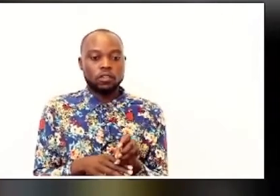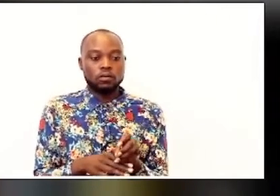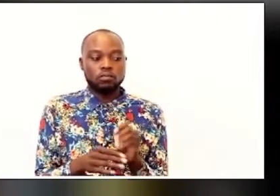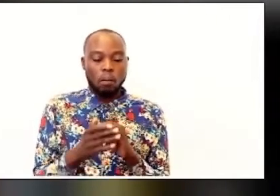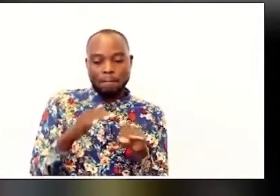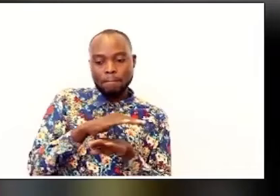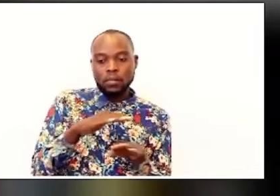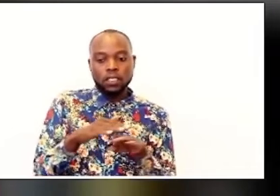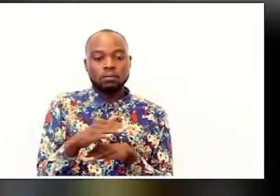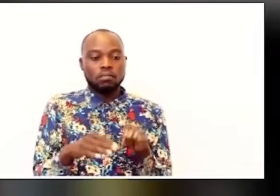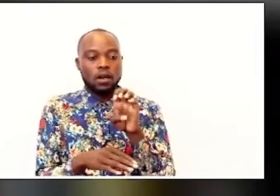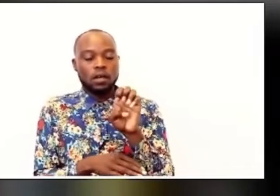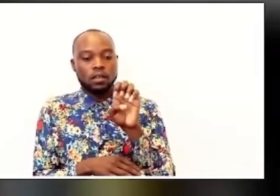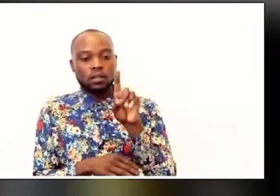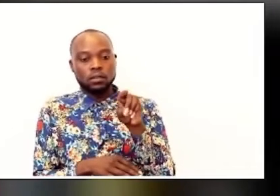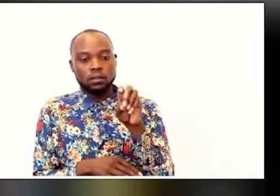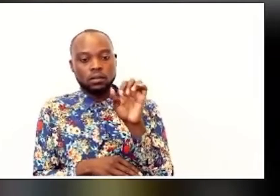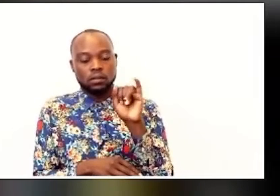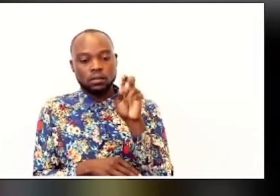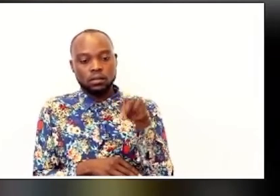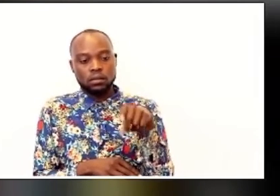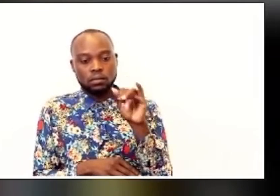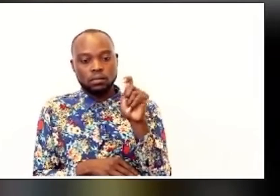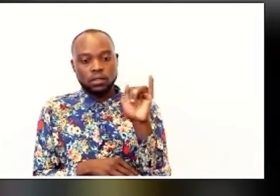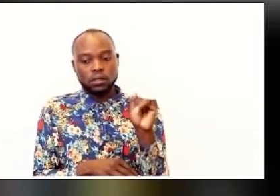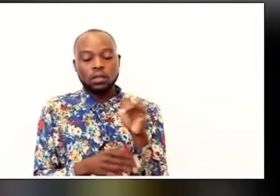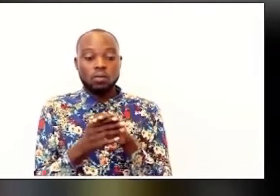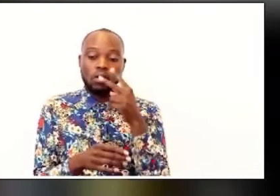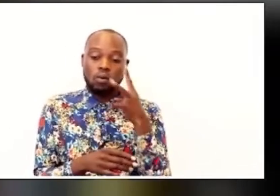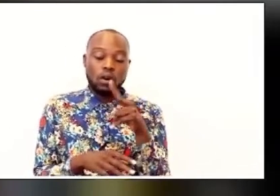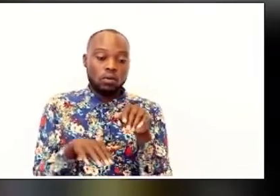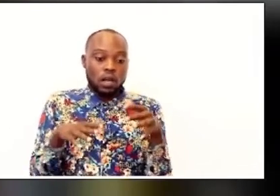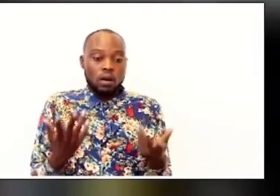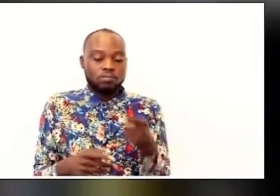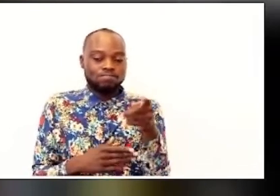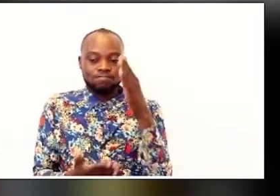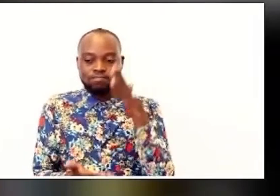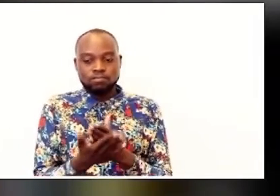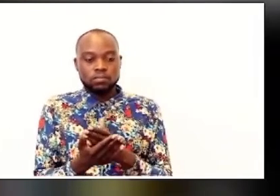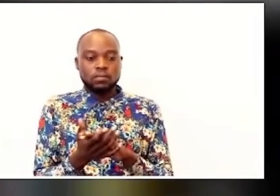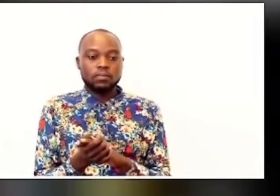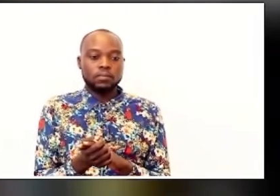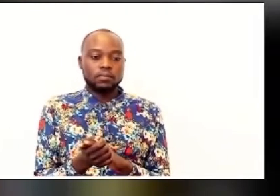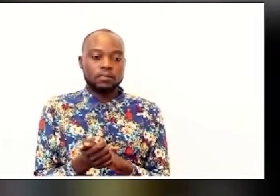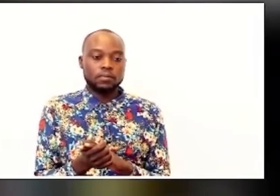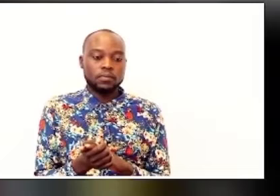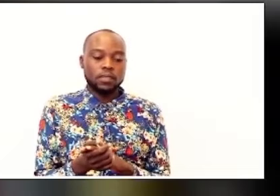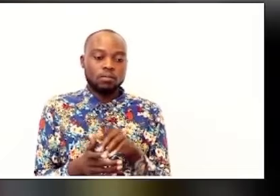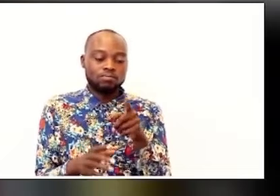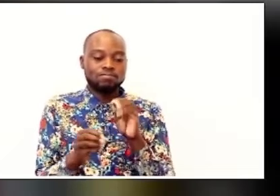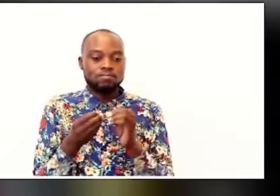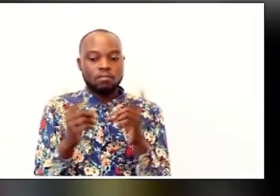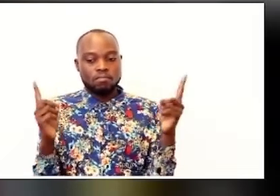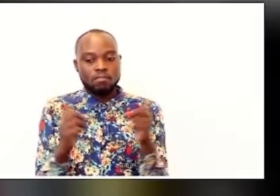presidency, and fail to focus on how these COPs needs to take concrete steps forward on meeting